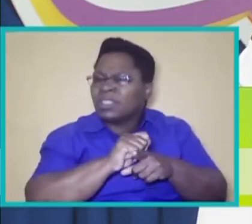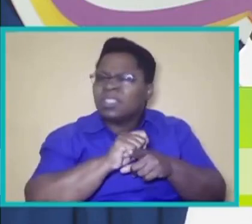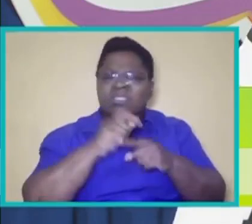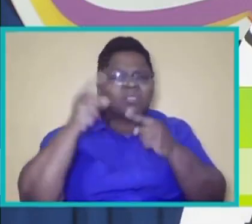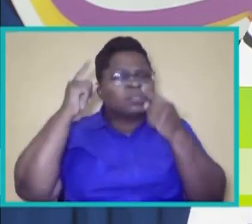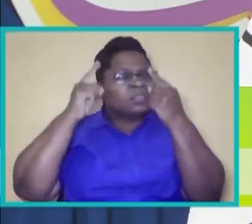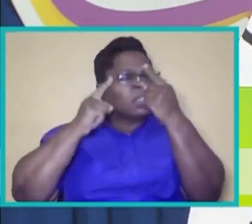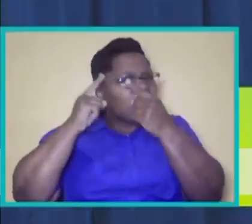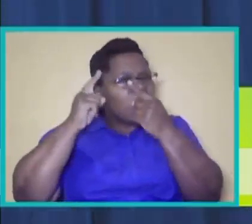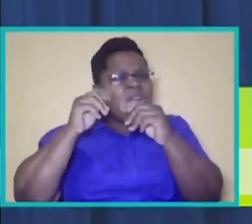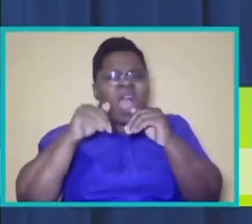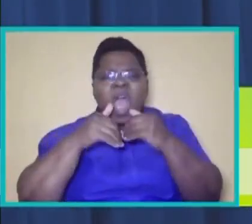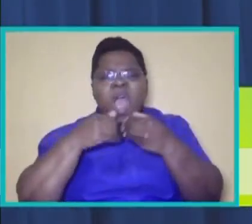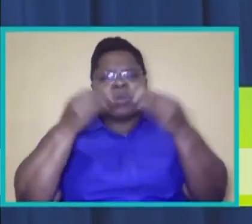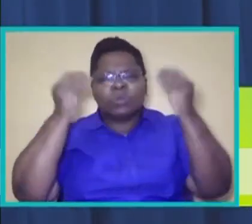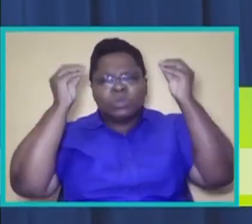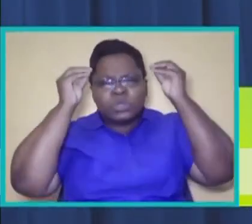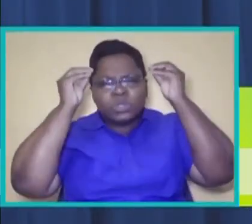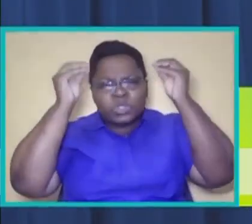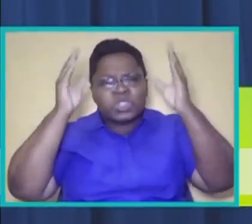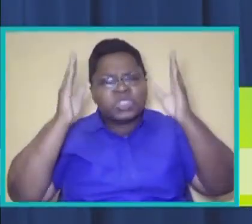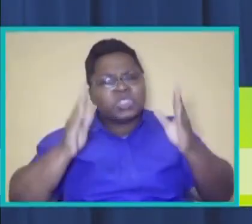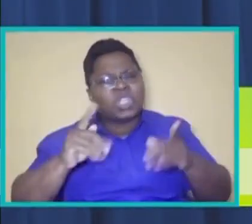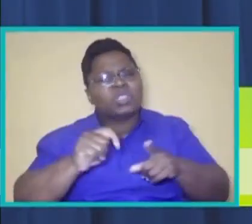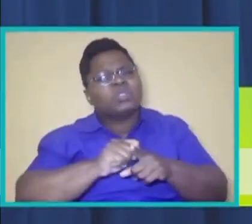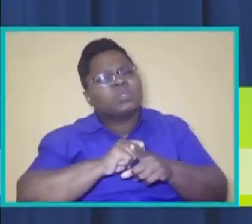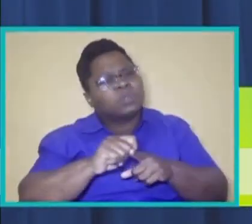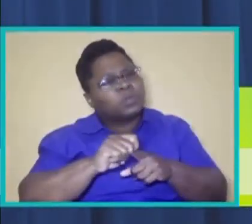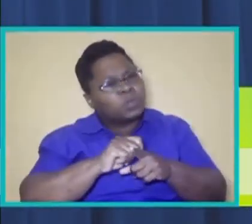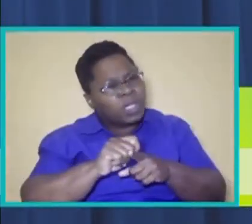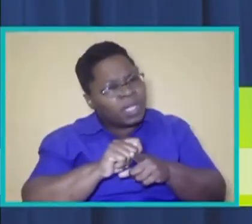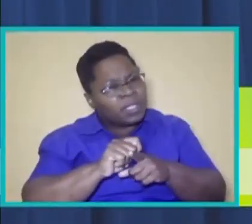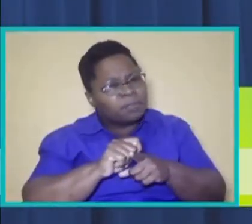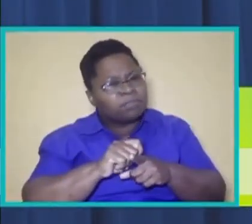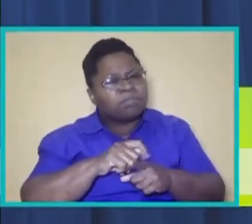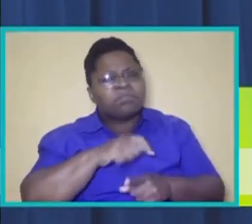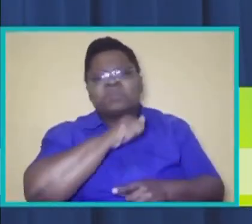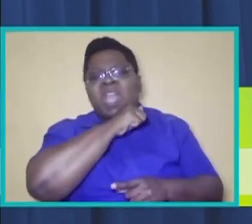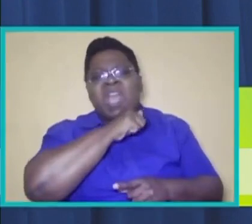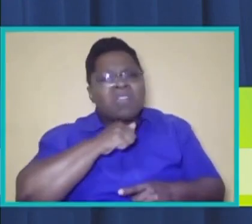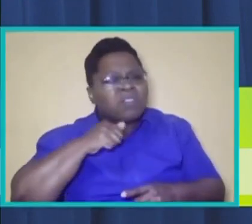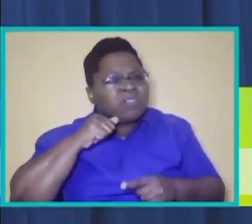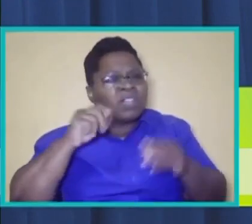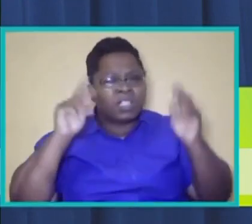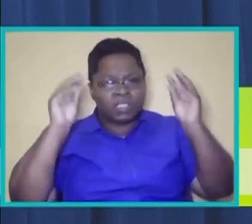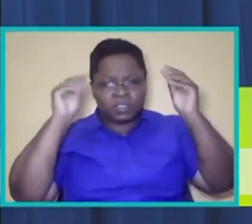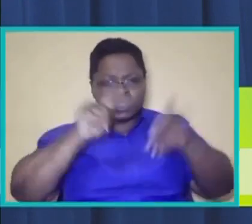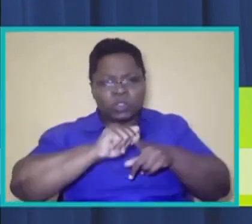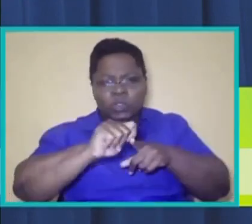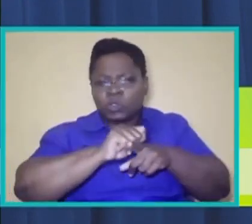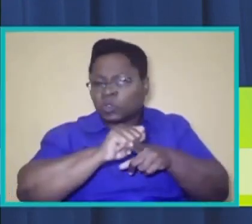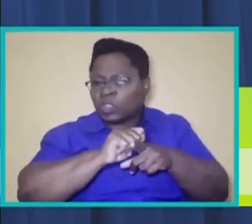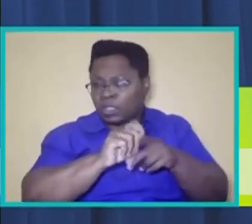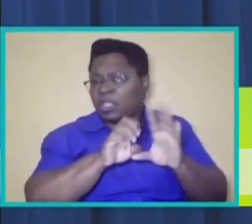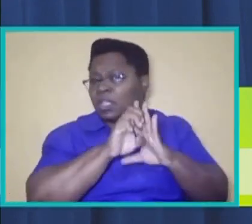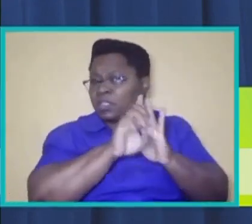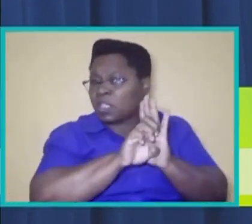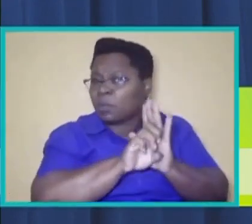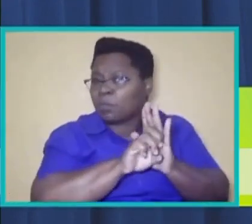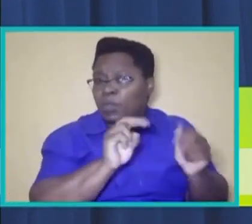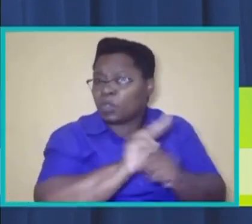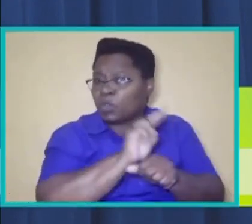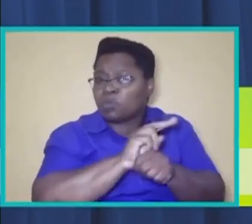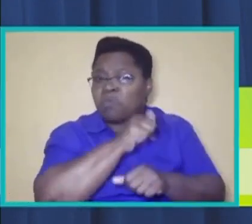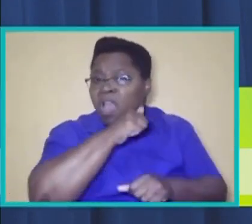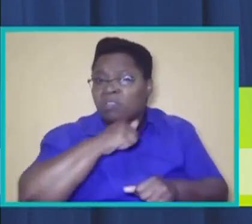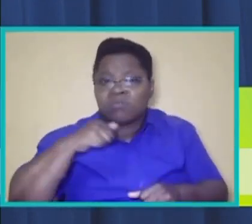Agricultural training, for example, and research-driven, where this technology is being embraced right now,